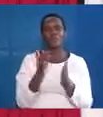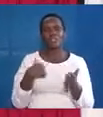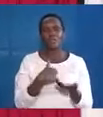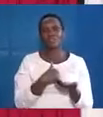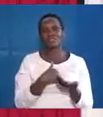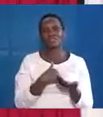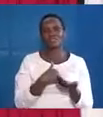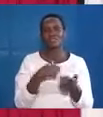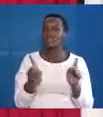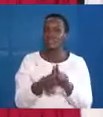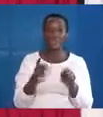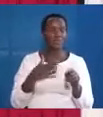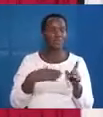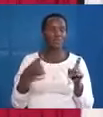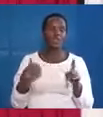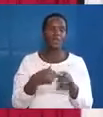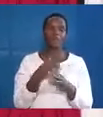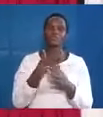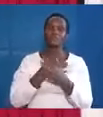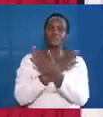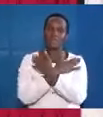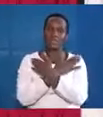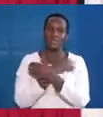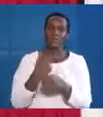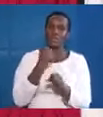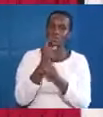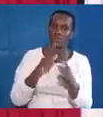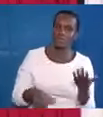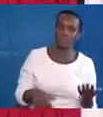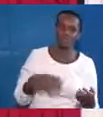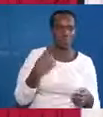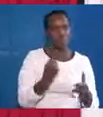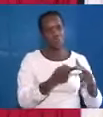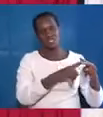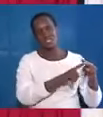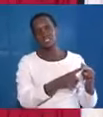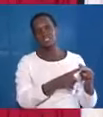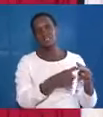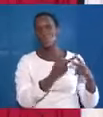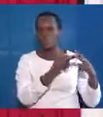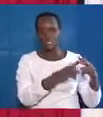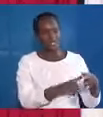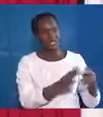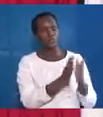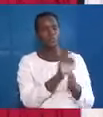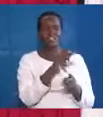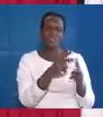friends. Right? What we are doing is just starting. And just starting with that is most